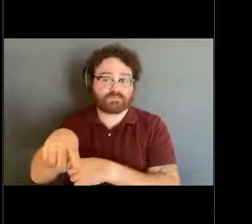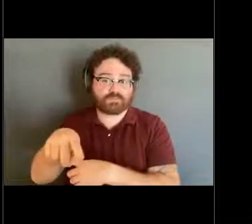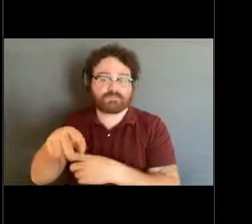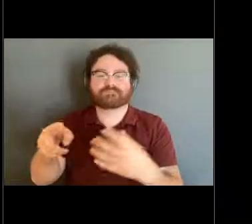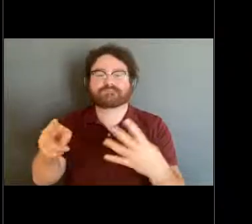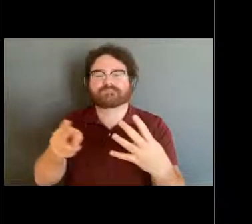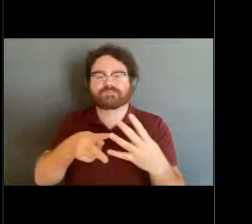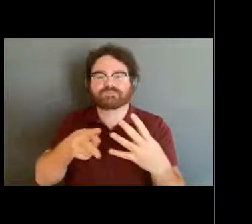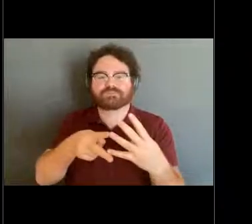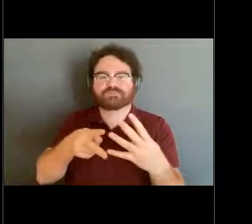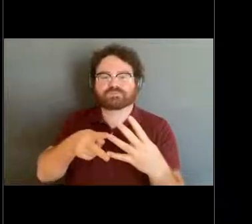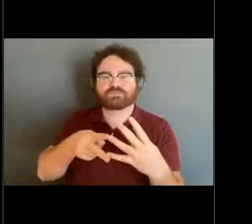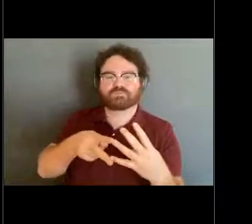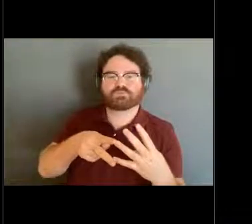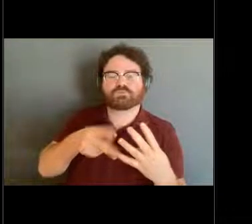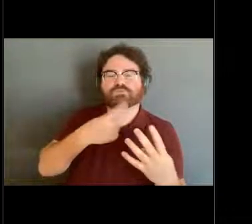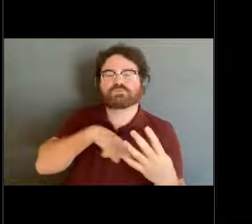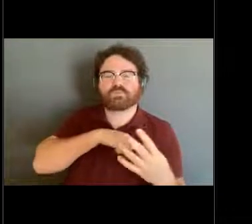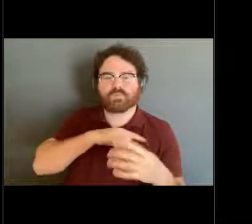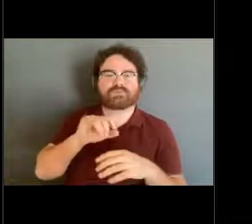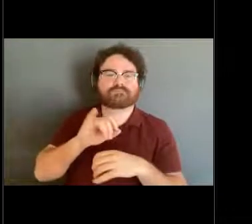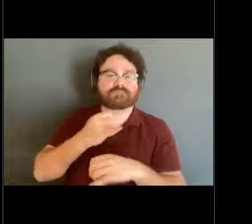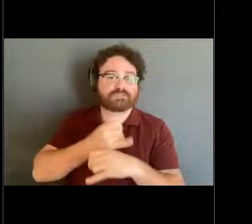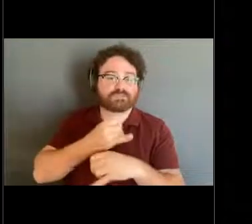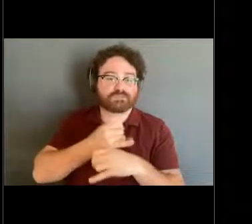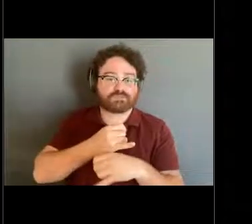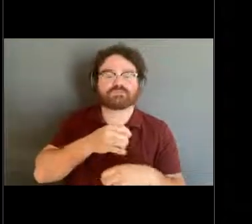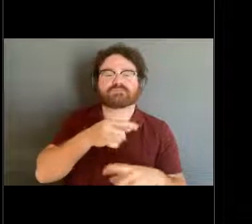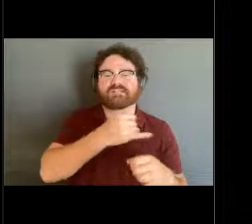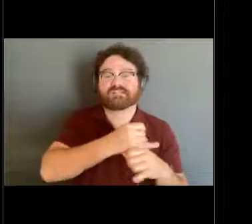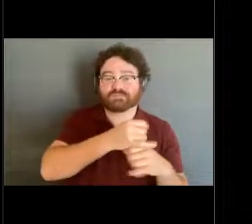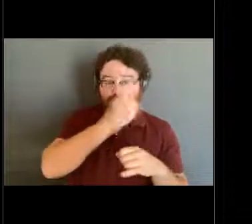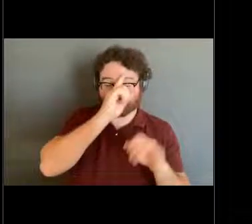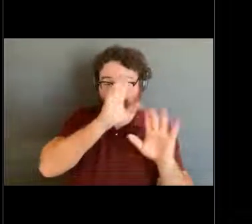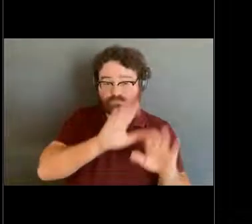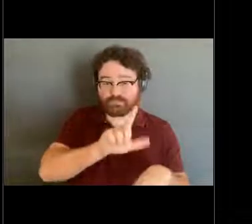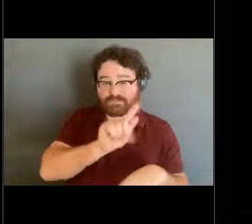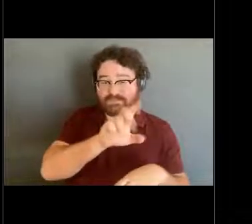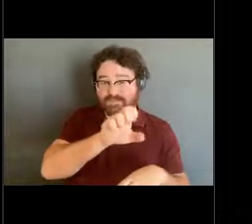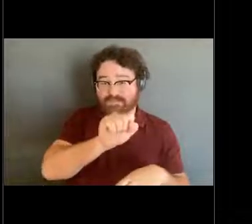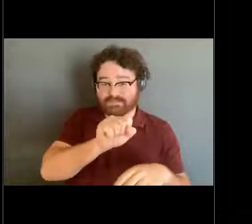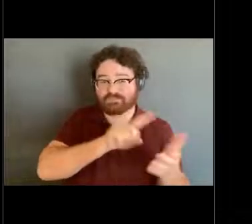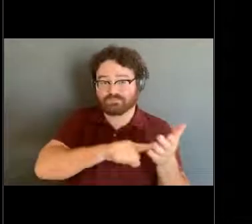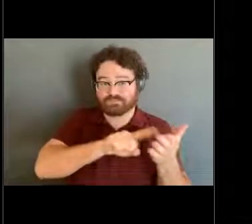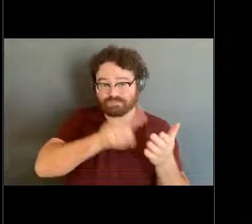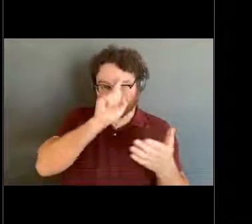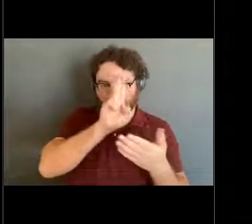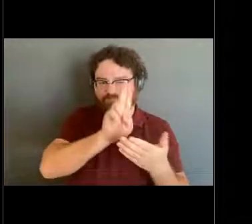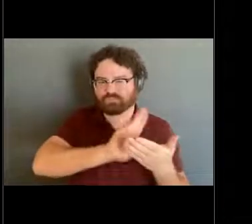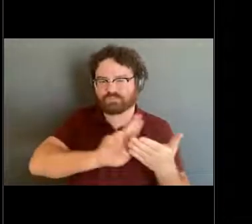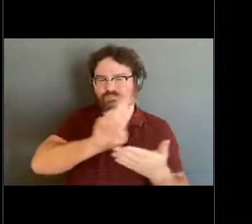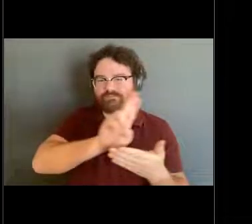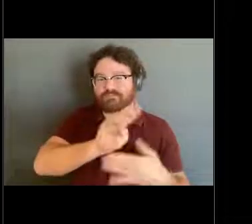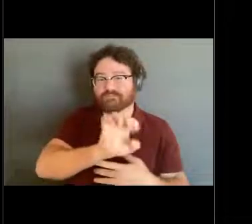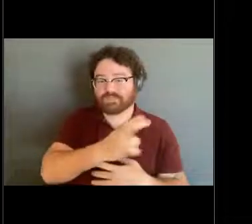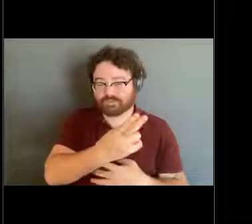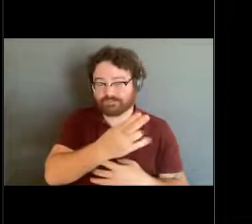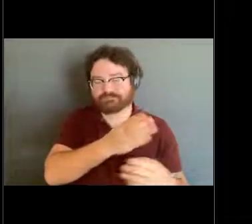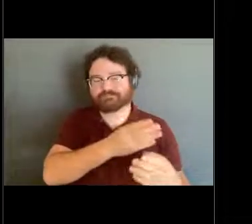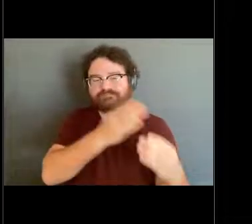cooperative institutes, namely Cooperative Institute for Great Lakes Research at University of Michigan and